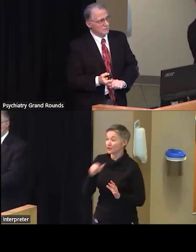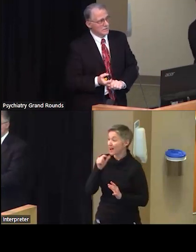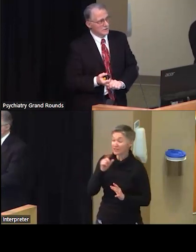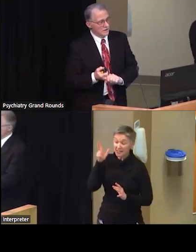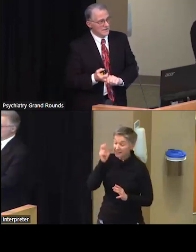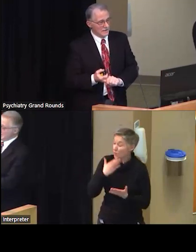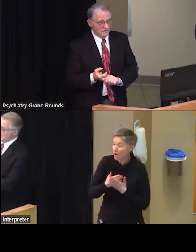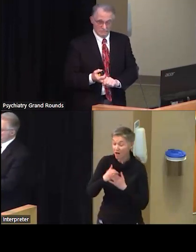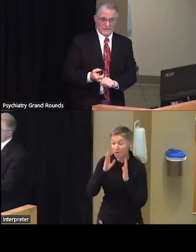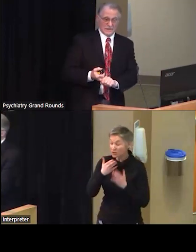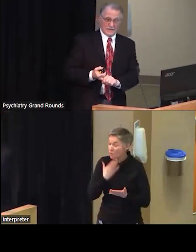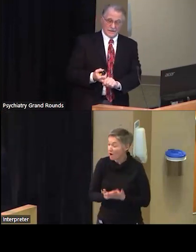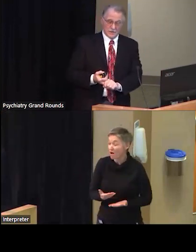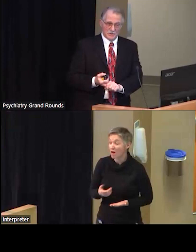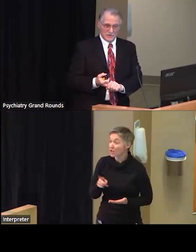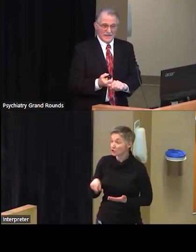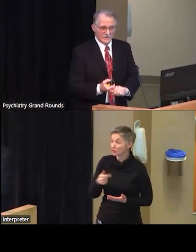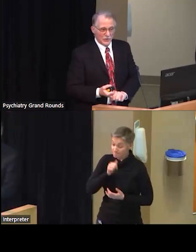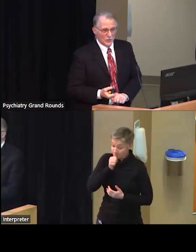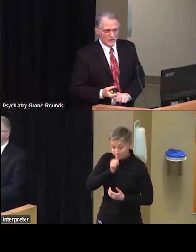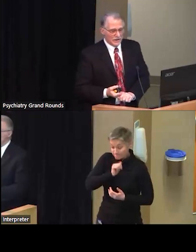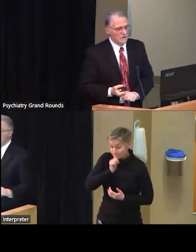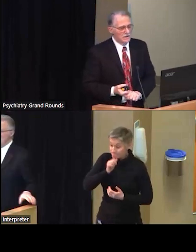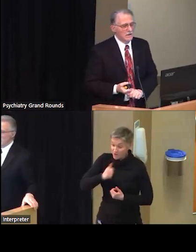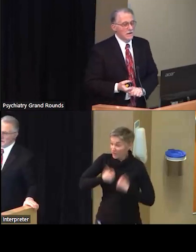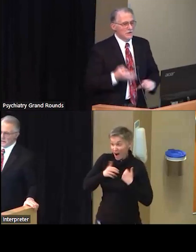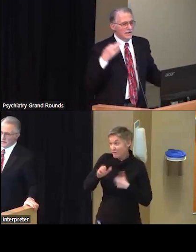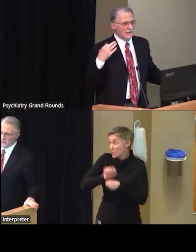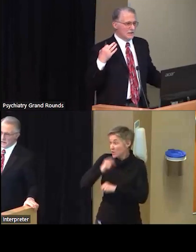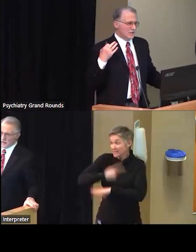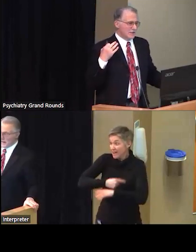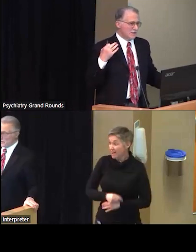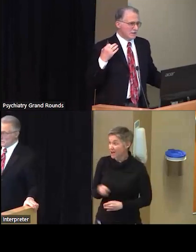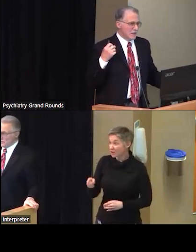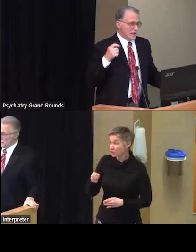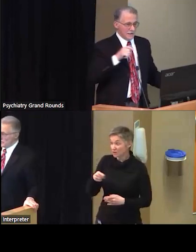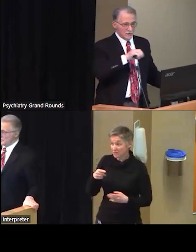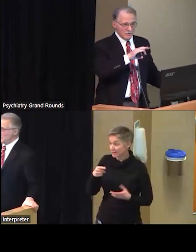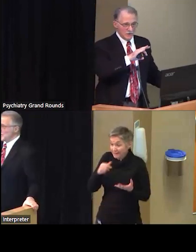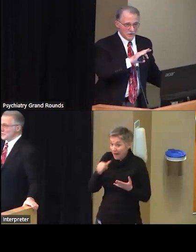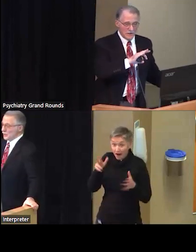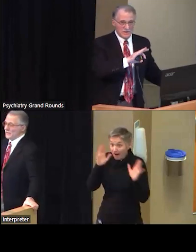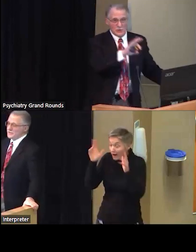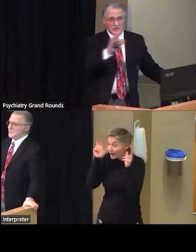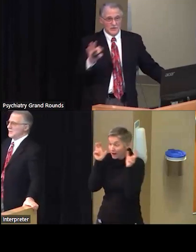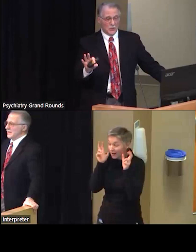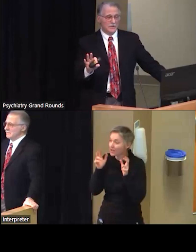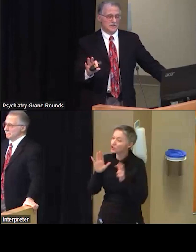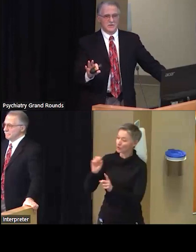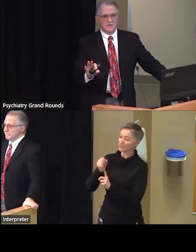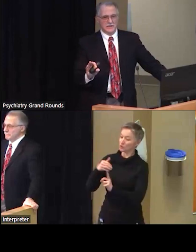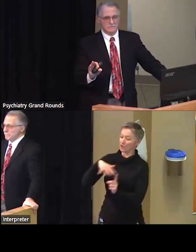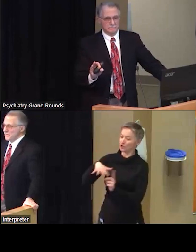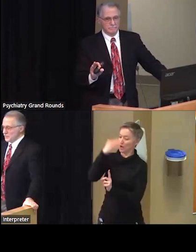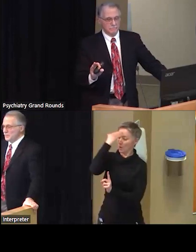trying to stay, survive your own work. You're not hearing things, and your situational